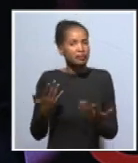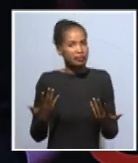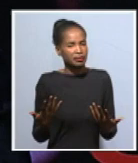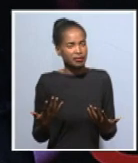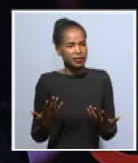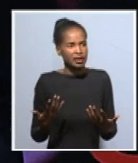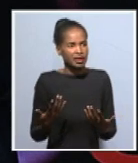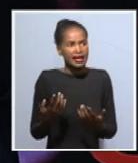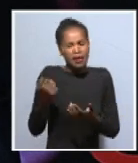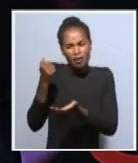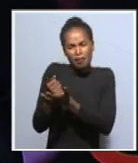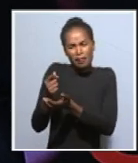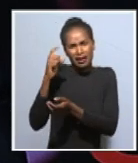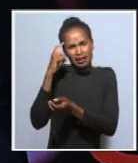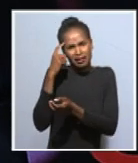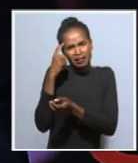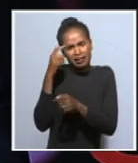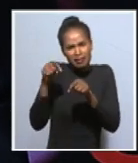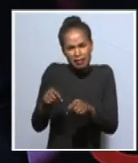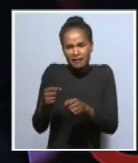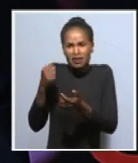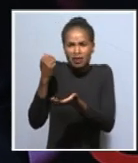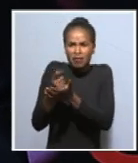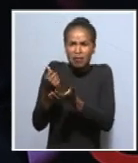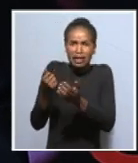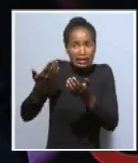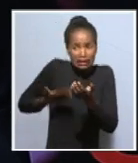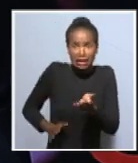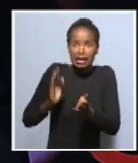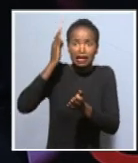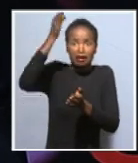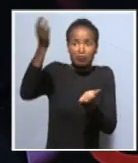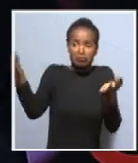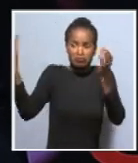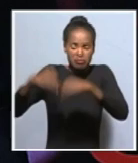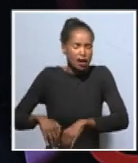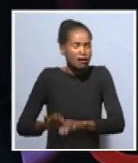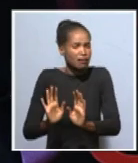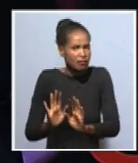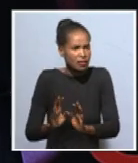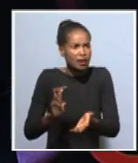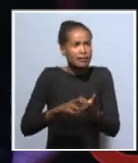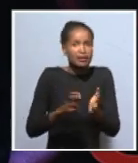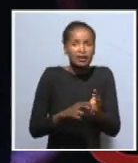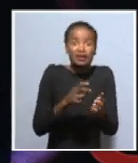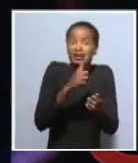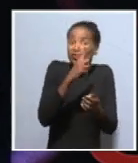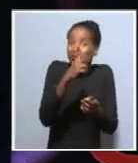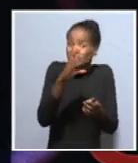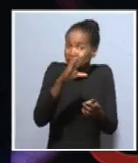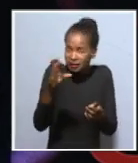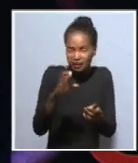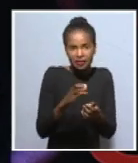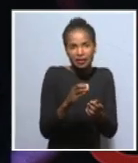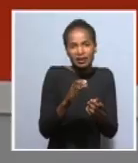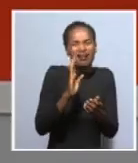and say, how do we balance that with the need for the bank to exist beyond the 12 months and still be there for existing as